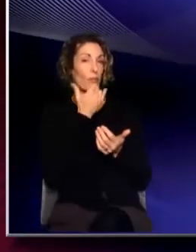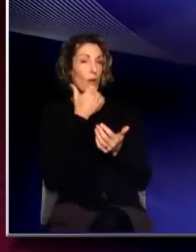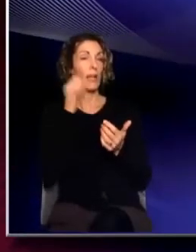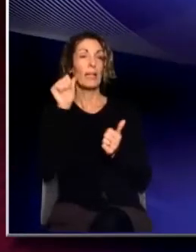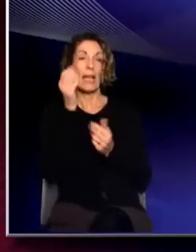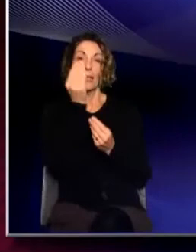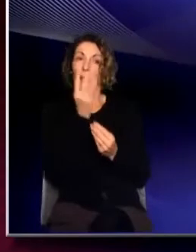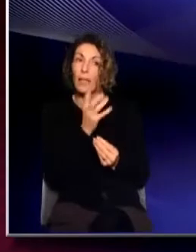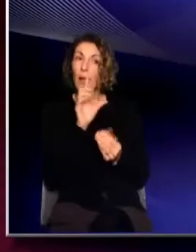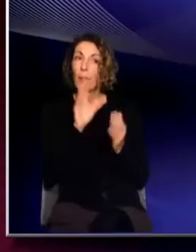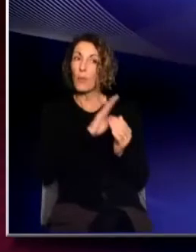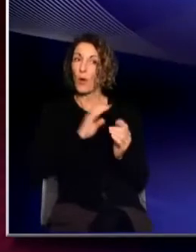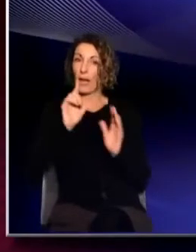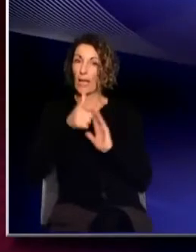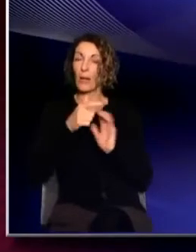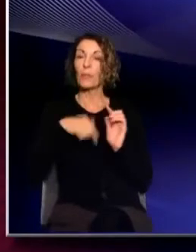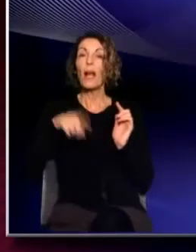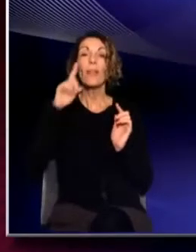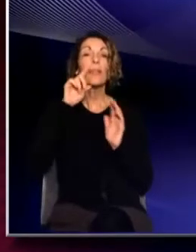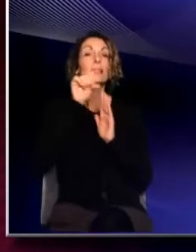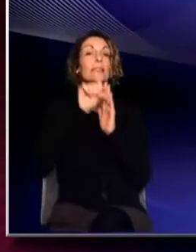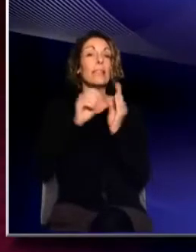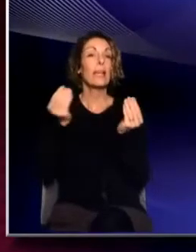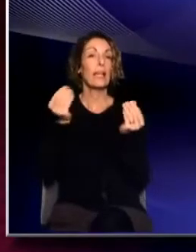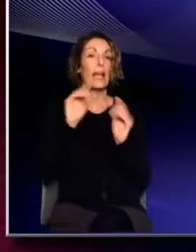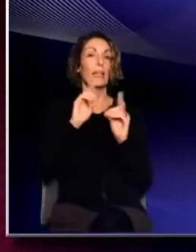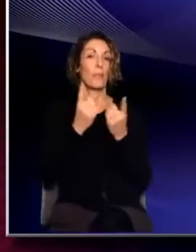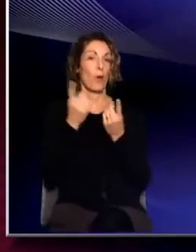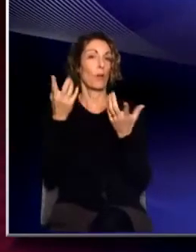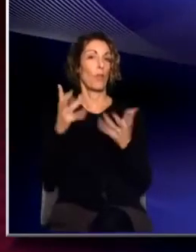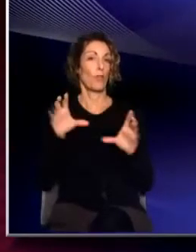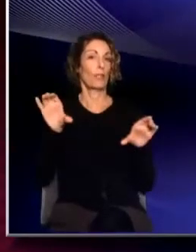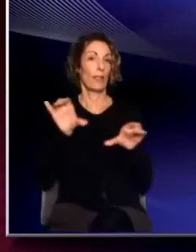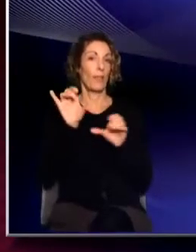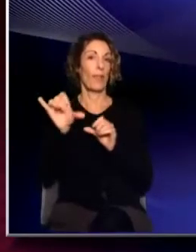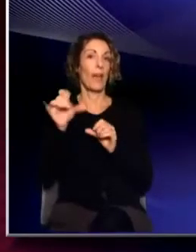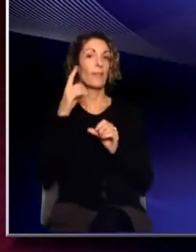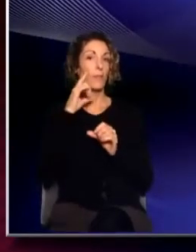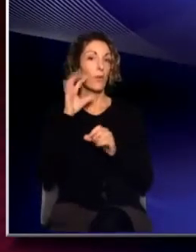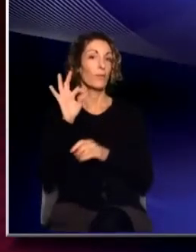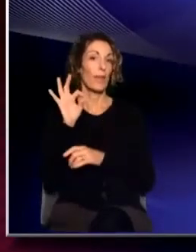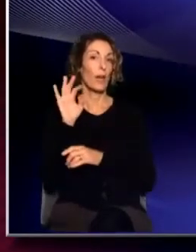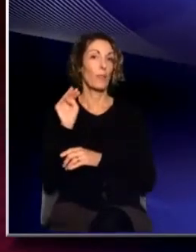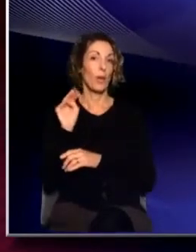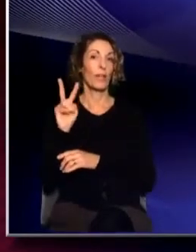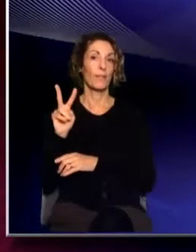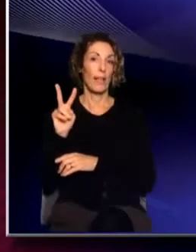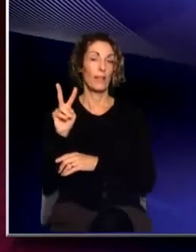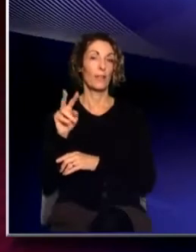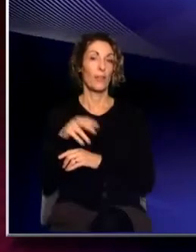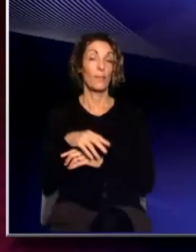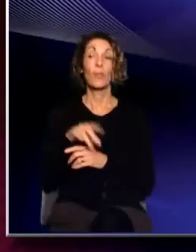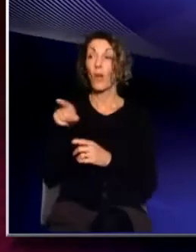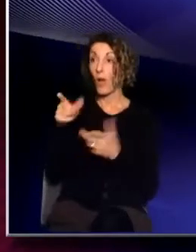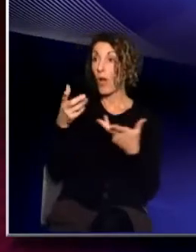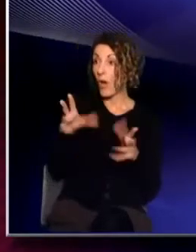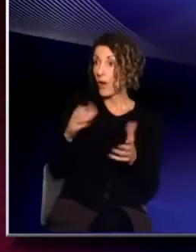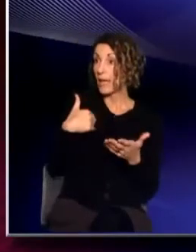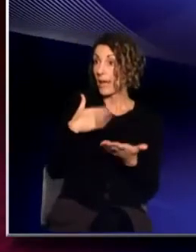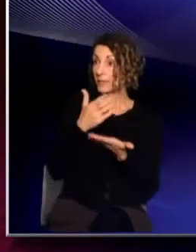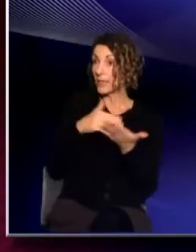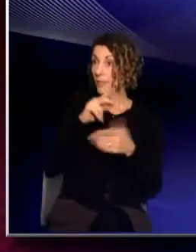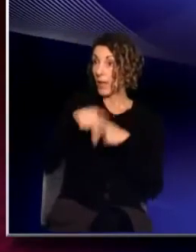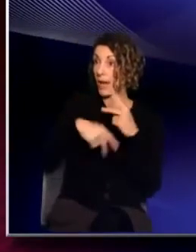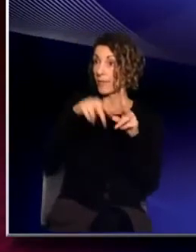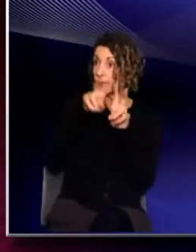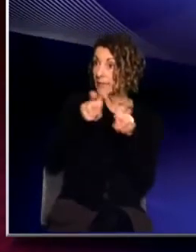the State Land Department has done that for the fair market value. Okay, so there's been some sort of assessment